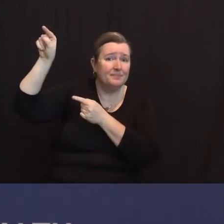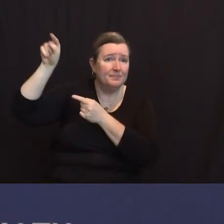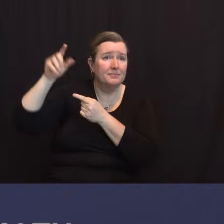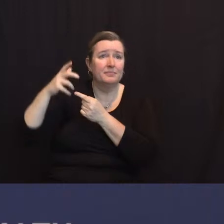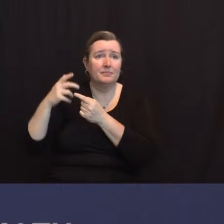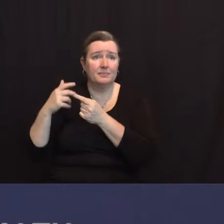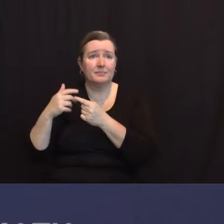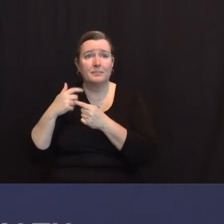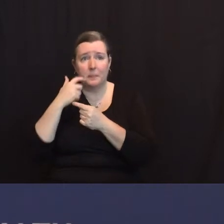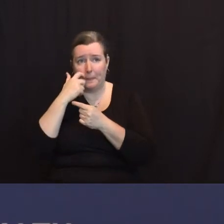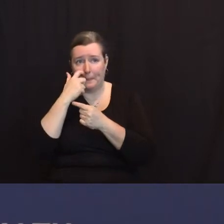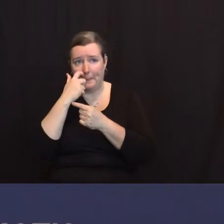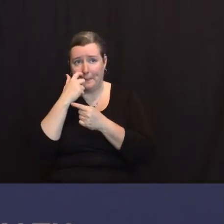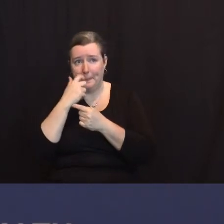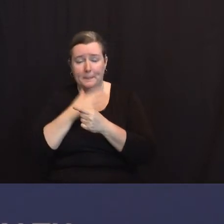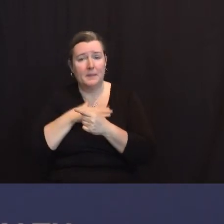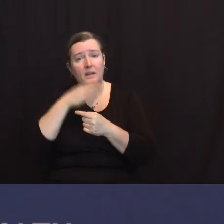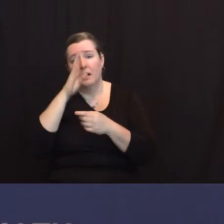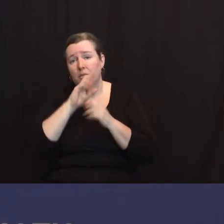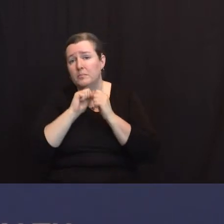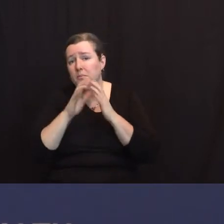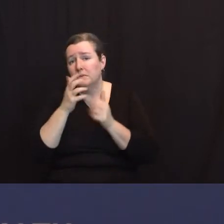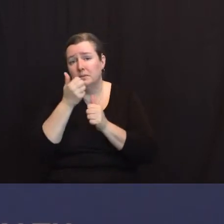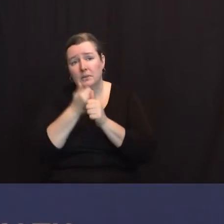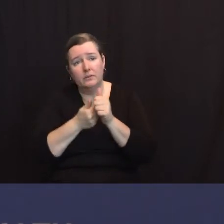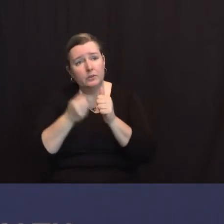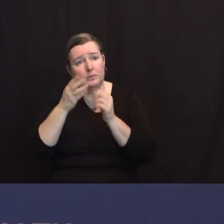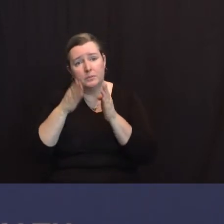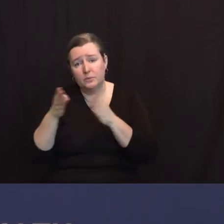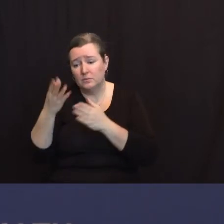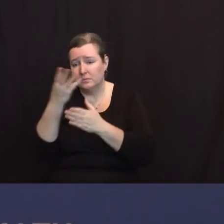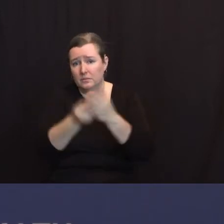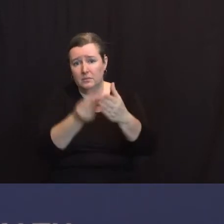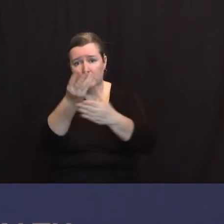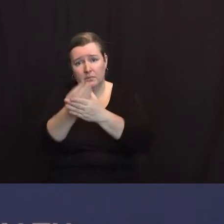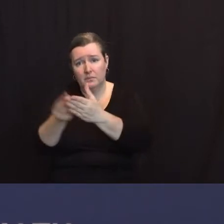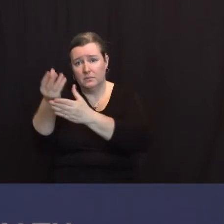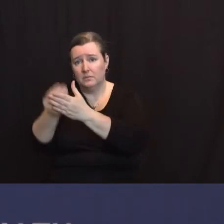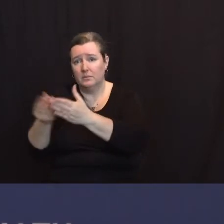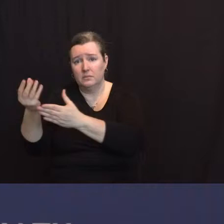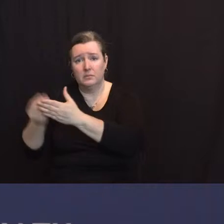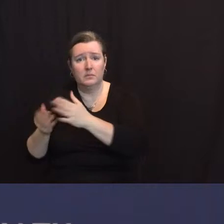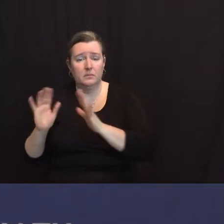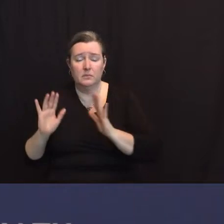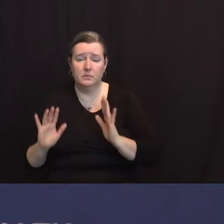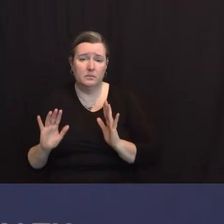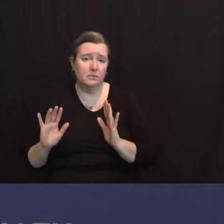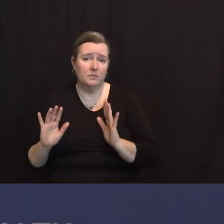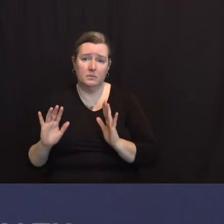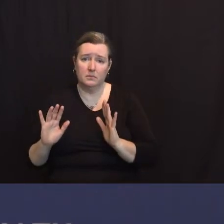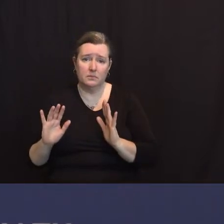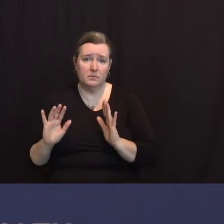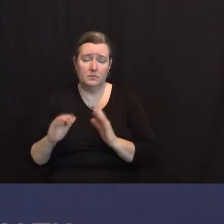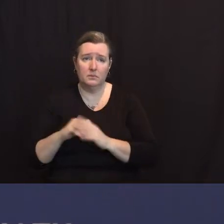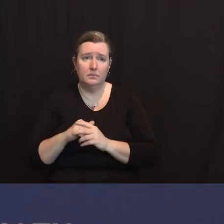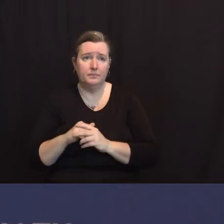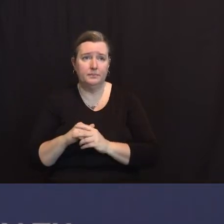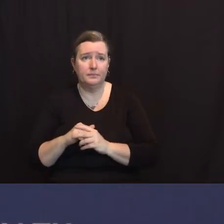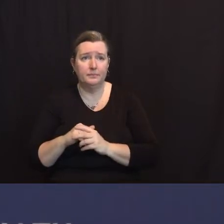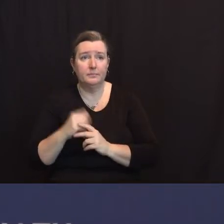every single loss of life. We weren't unique, but God knows we didn't escape it either. But I was looking up just recently,